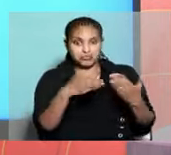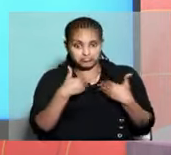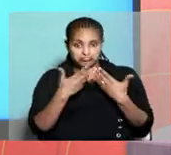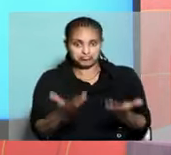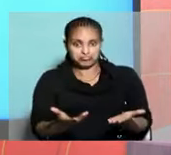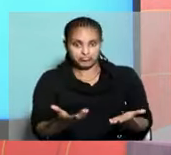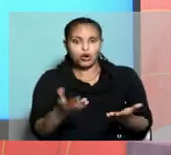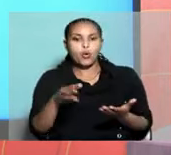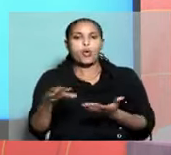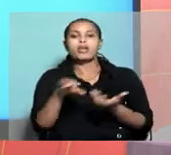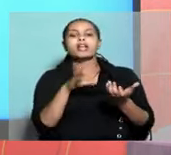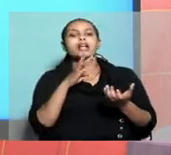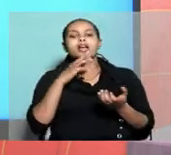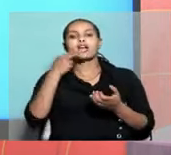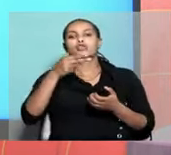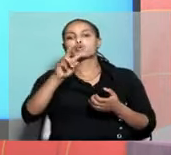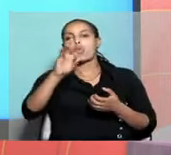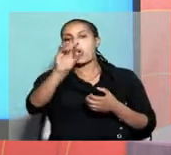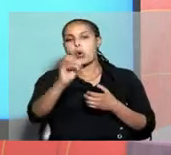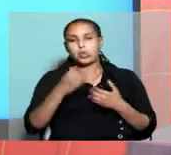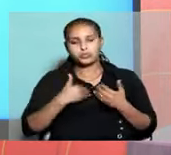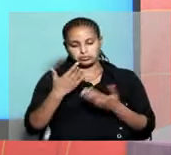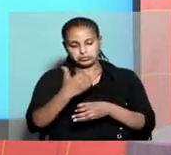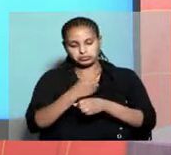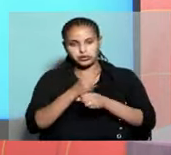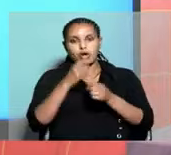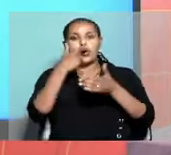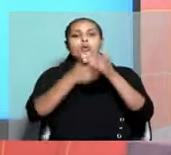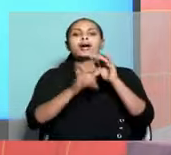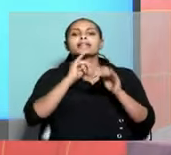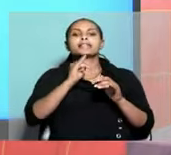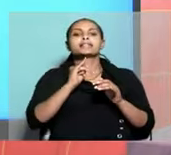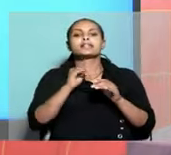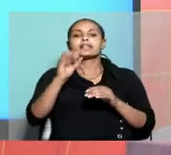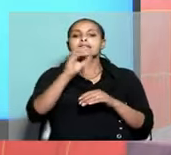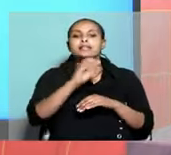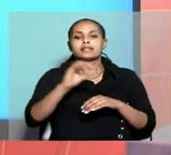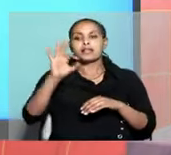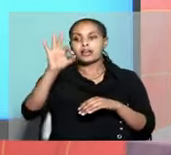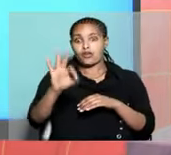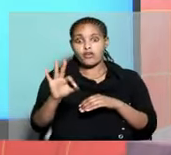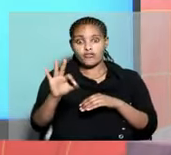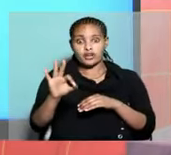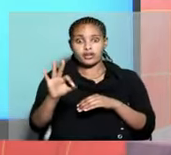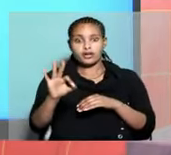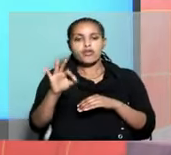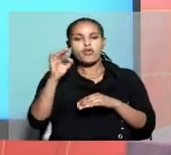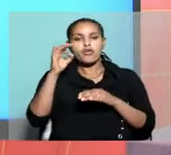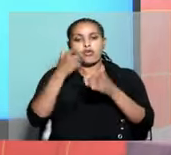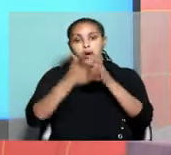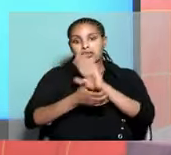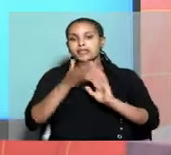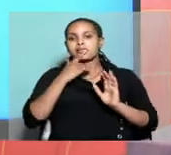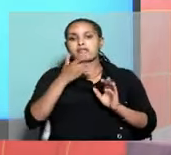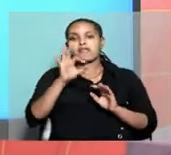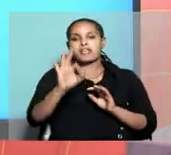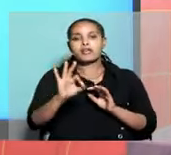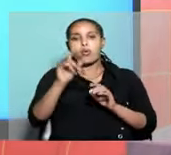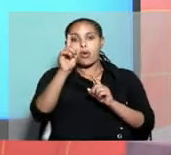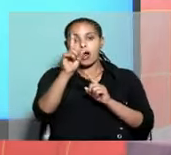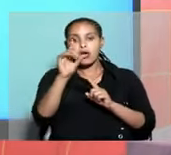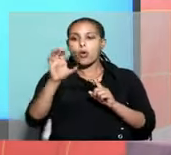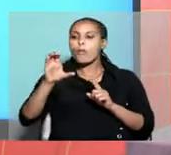example, water liquid, H2O, liquid. What is the degree of freedom for a one